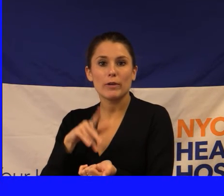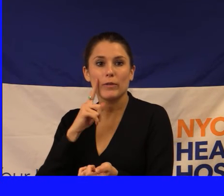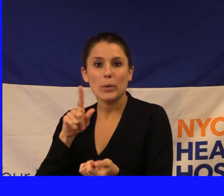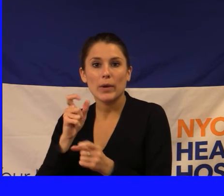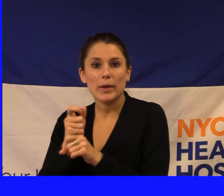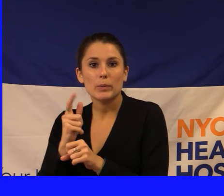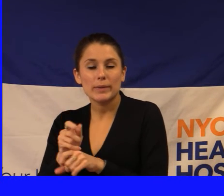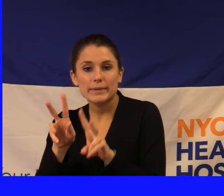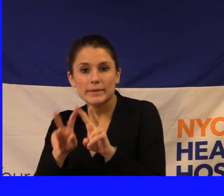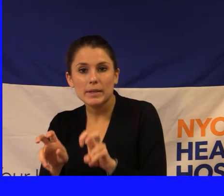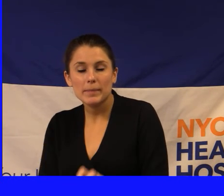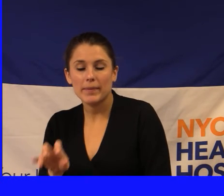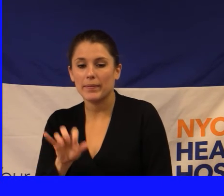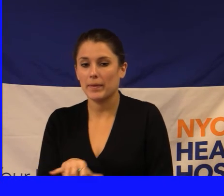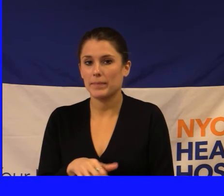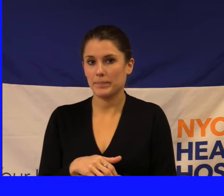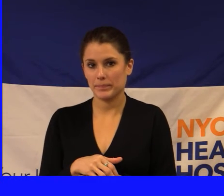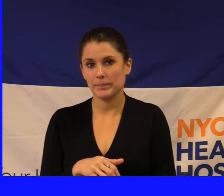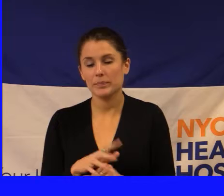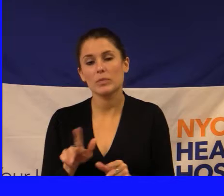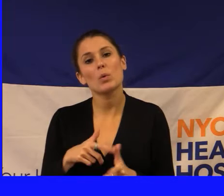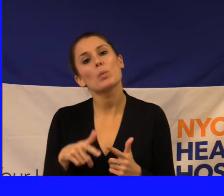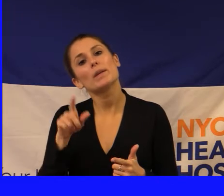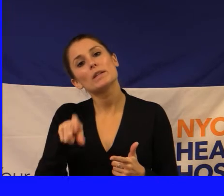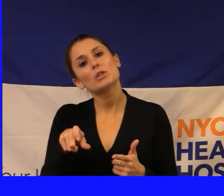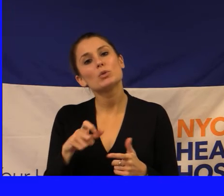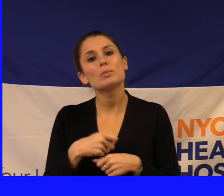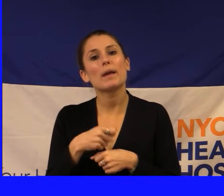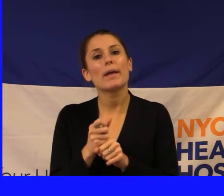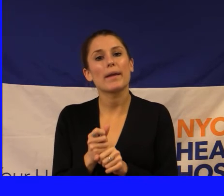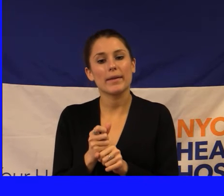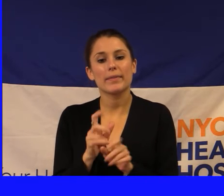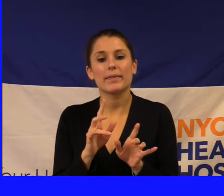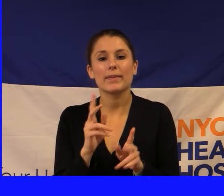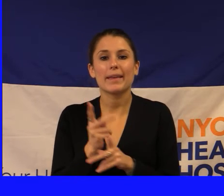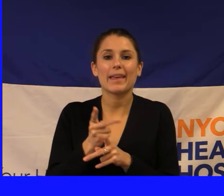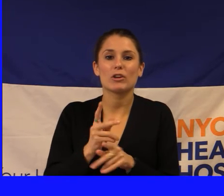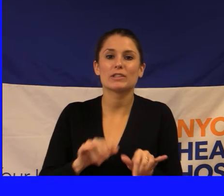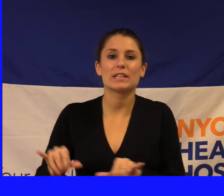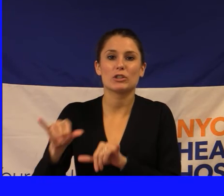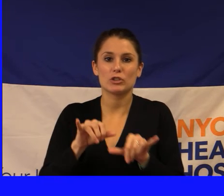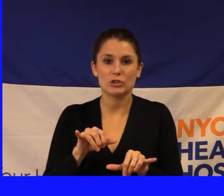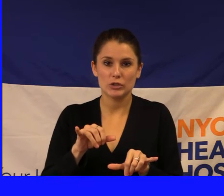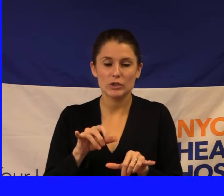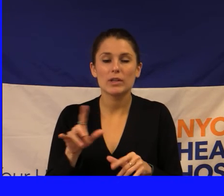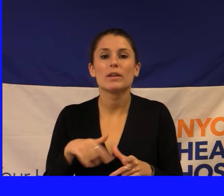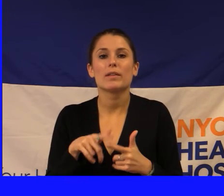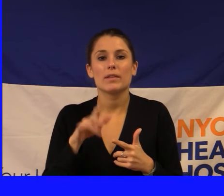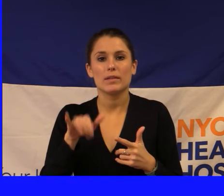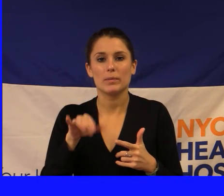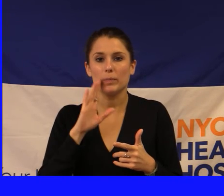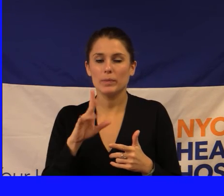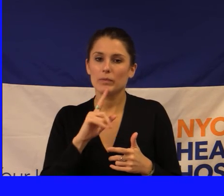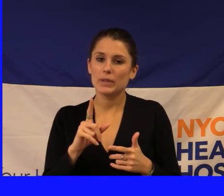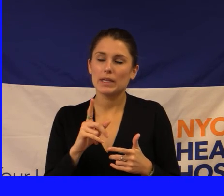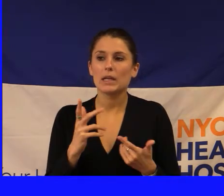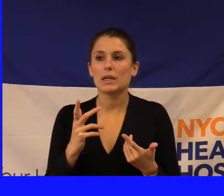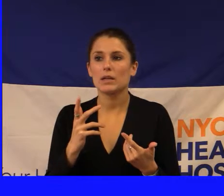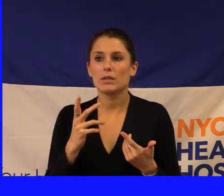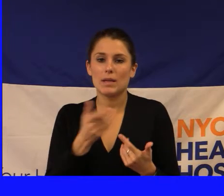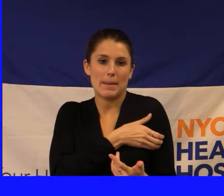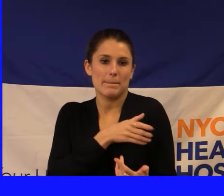assessment? So we need to create those care standards, and then that will really